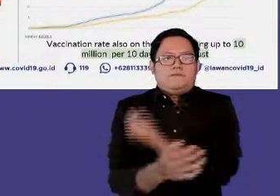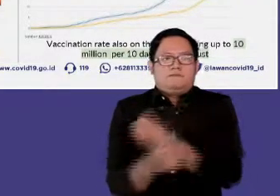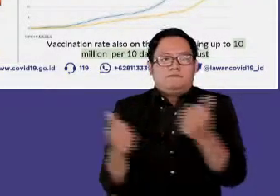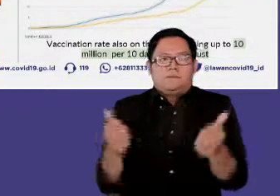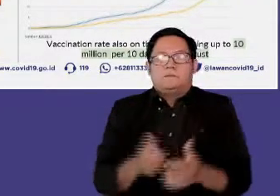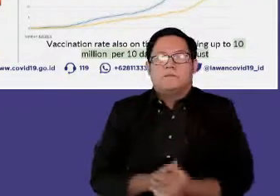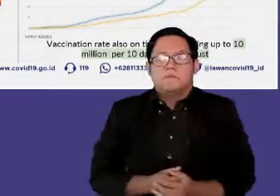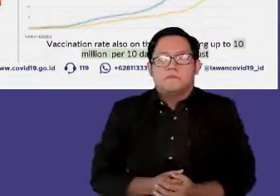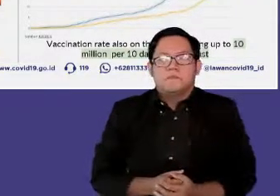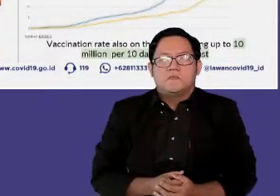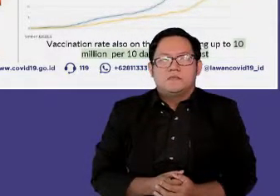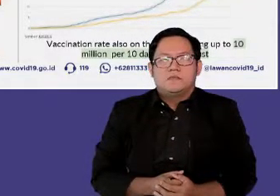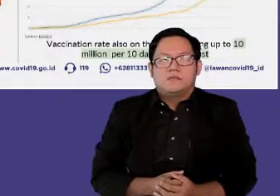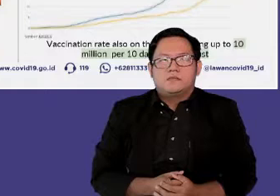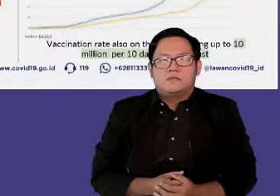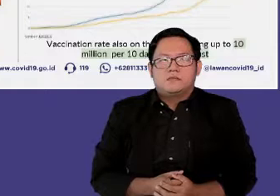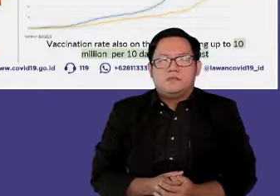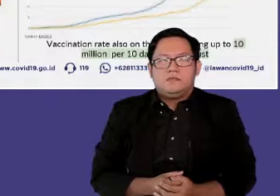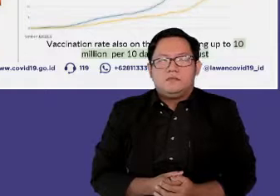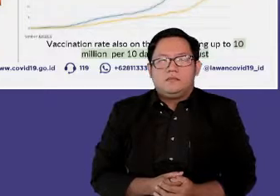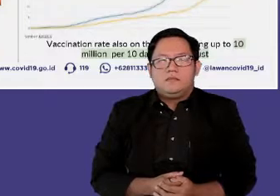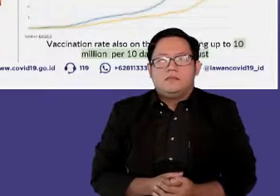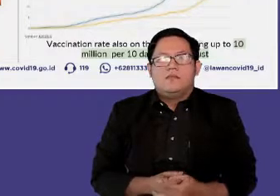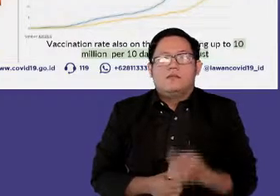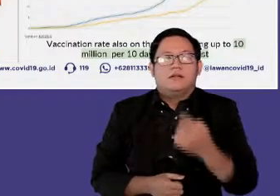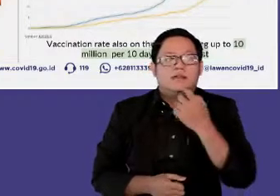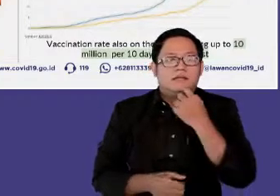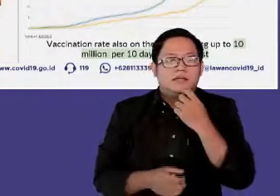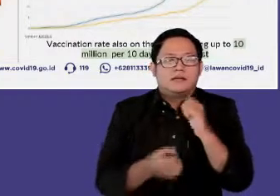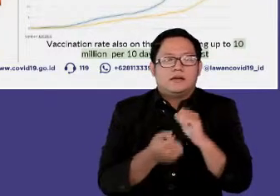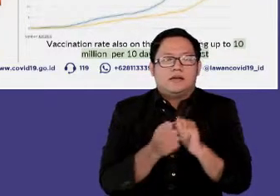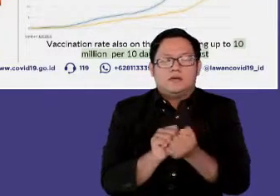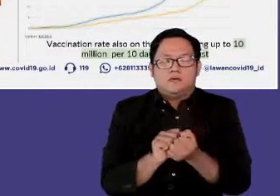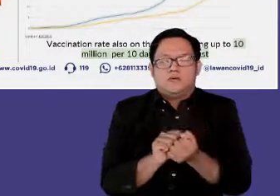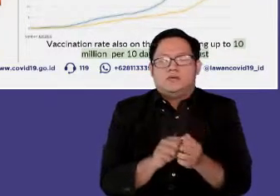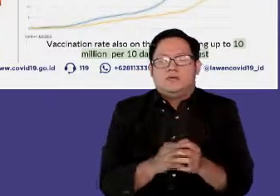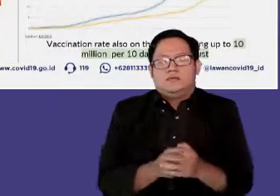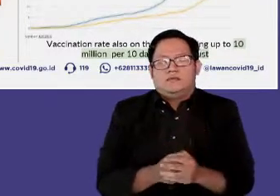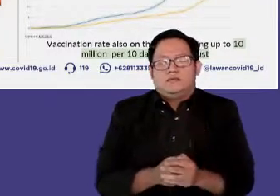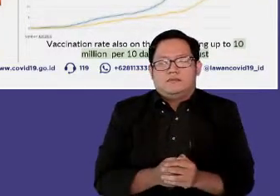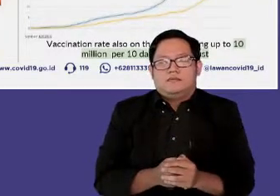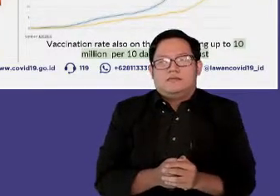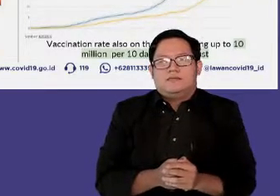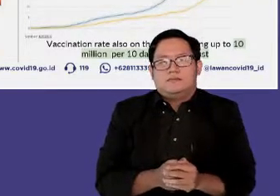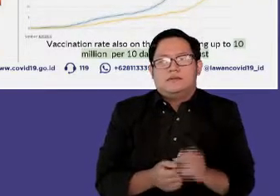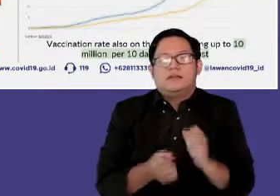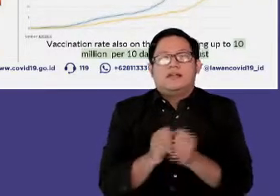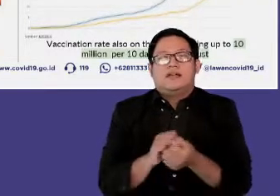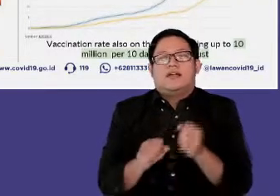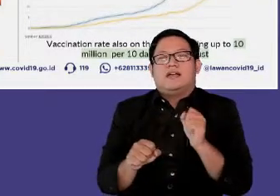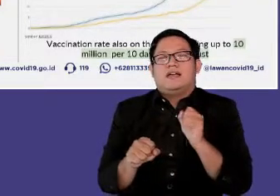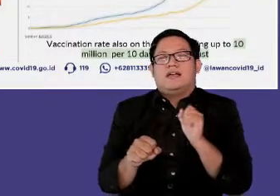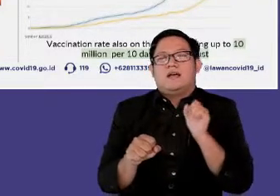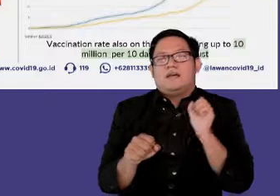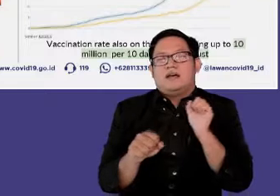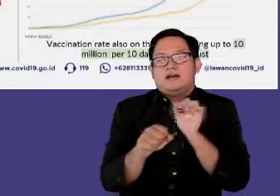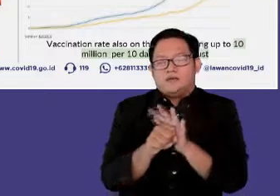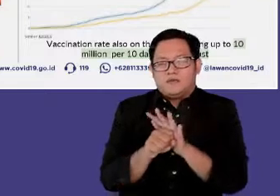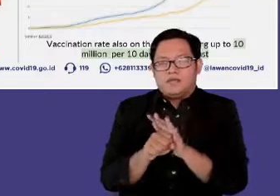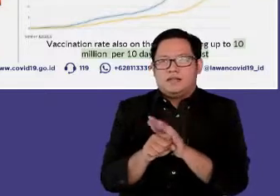have passed the spike in cases, and currently our big task is to prevent another spike in